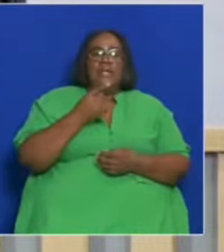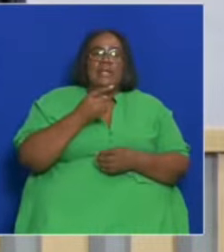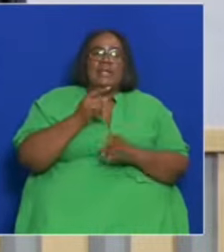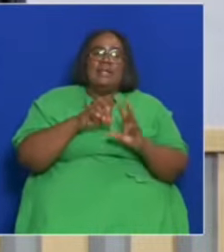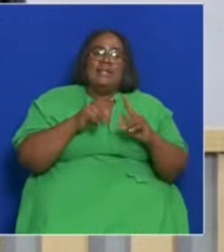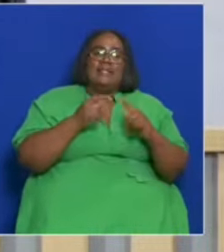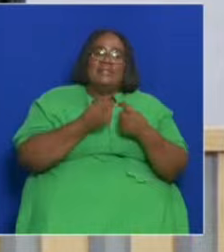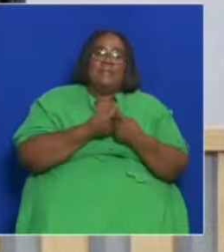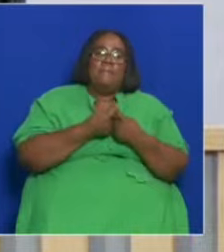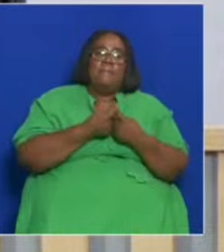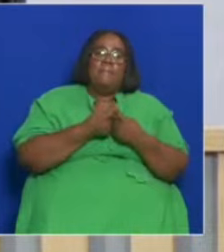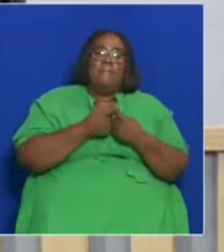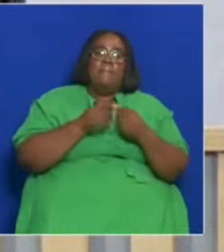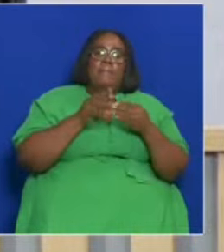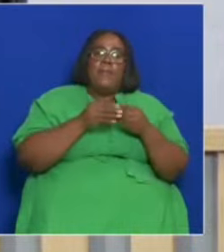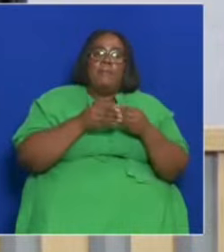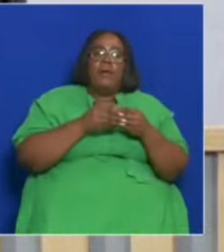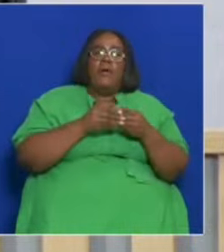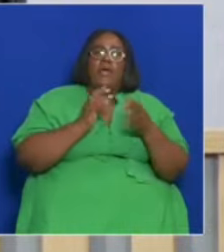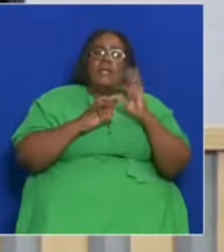here, it was